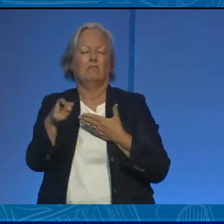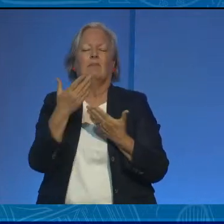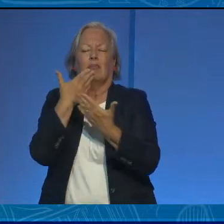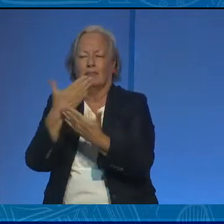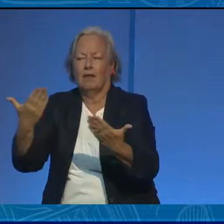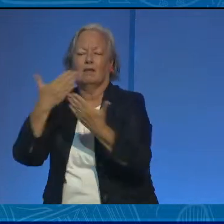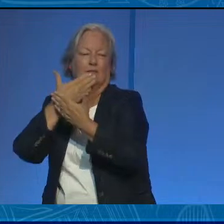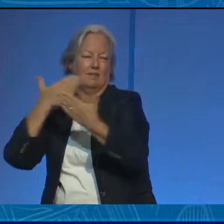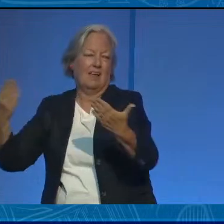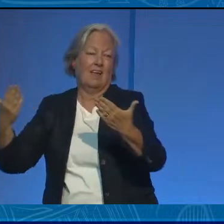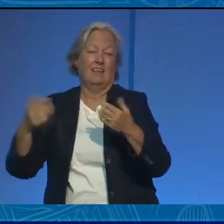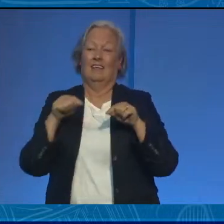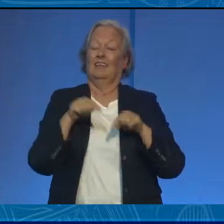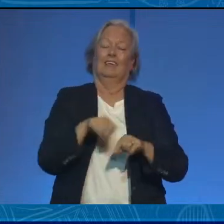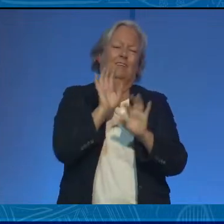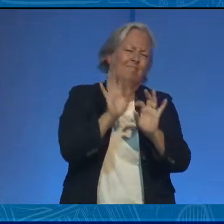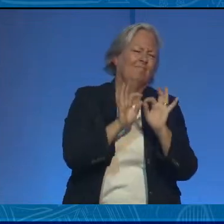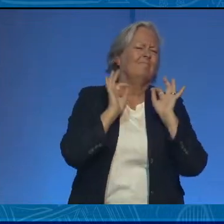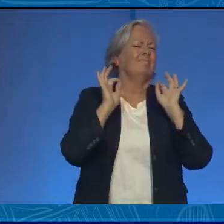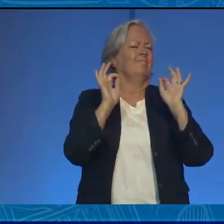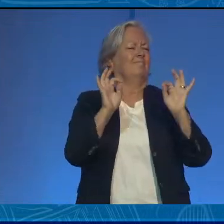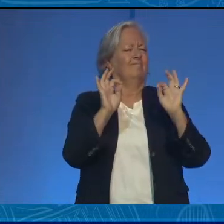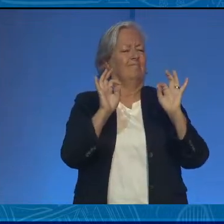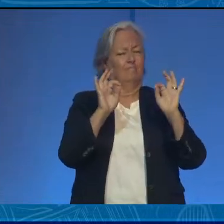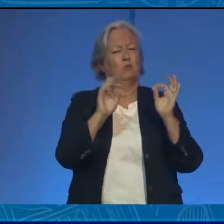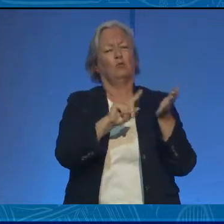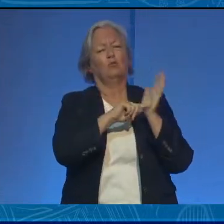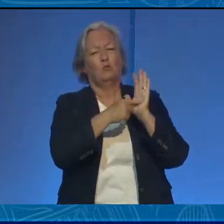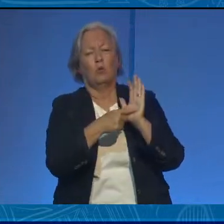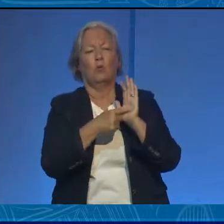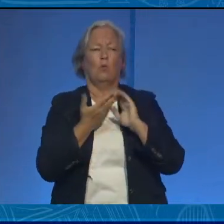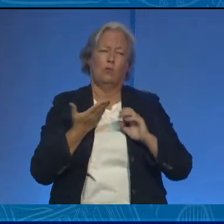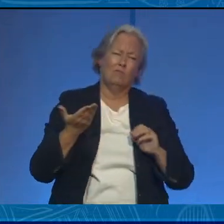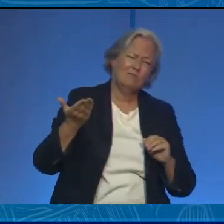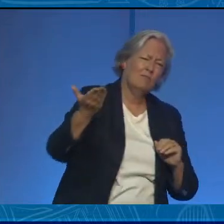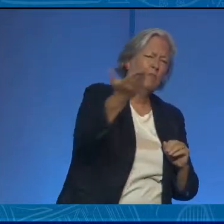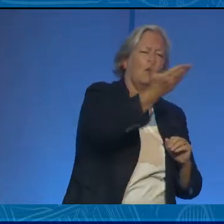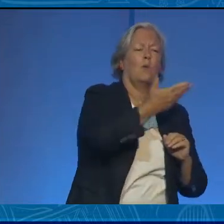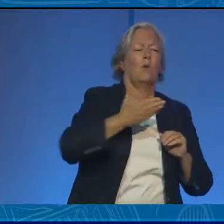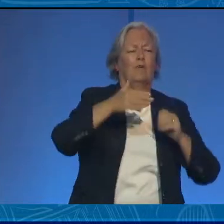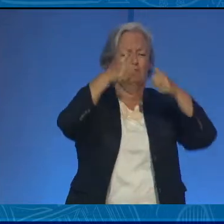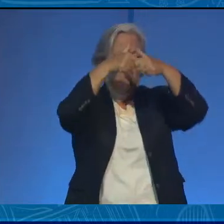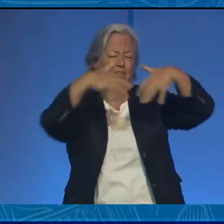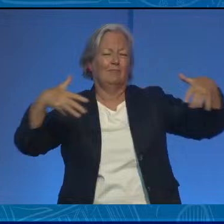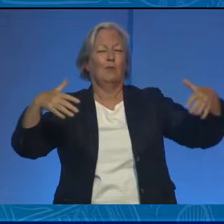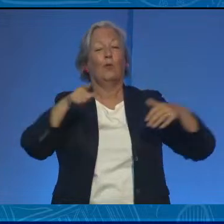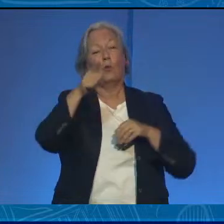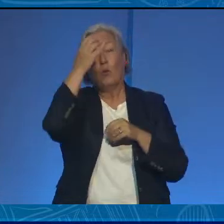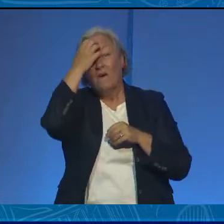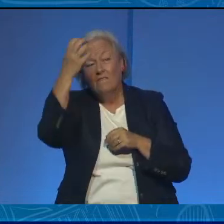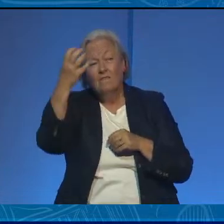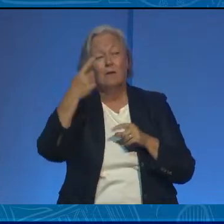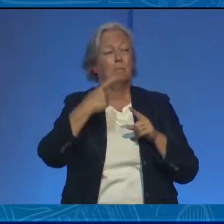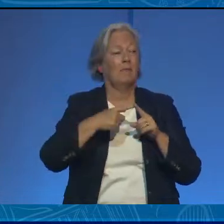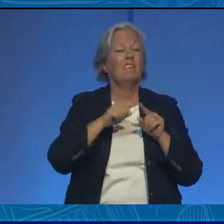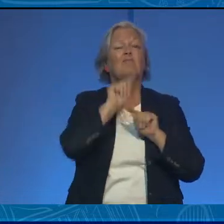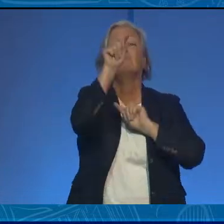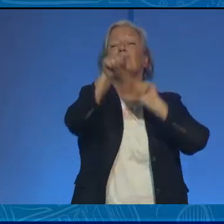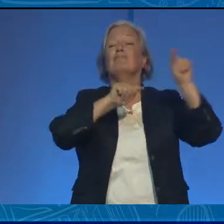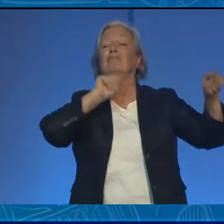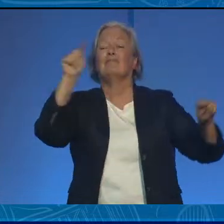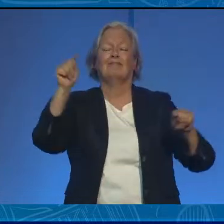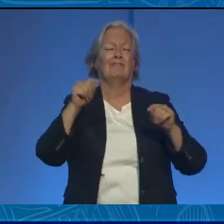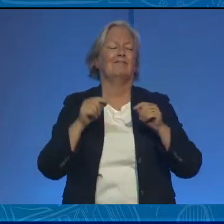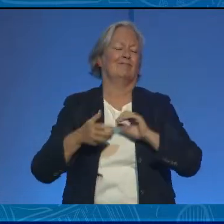truly been an excellent demonstration of a whole-of-government effort and a whole-of-society effort as well, and